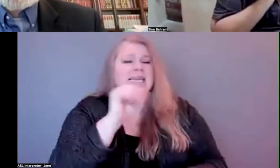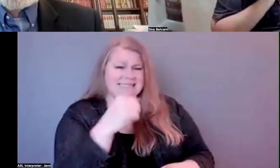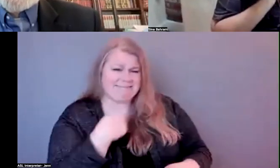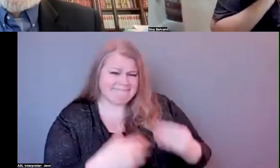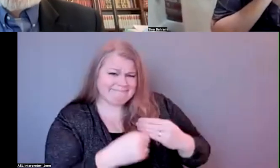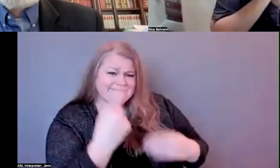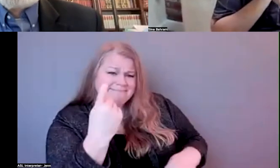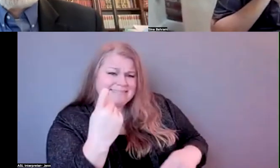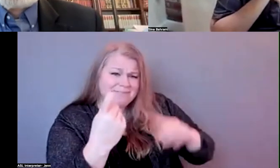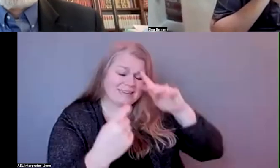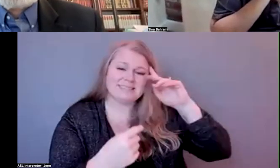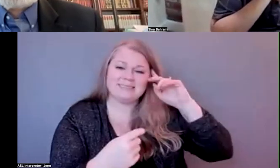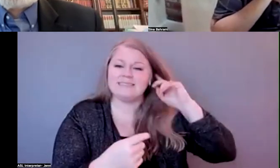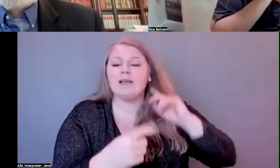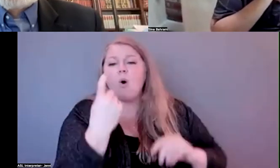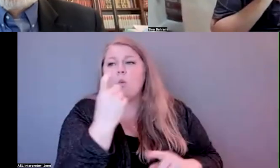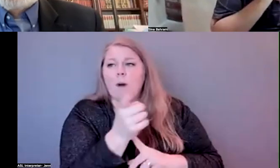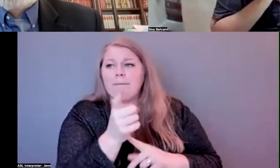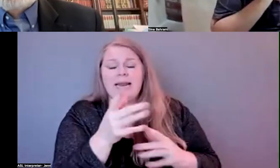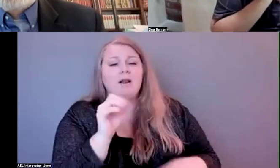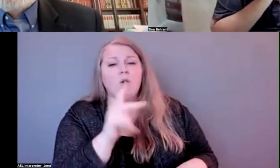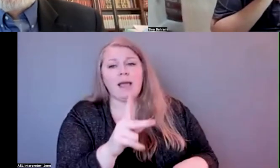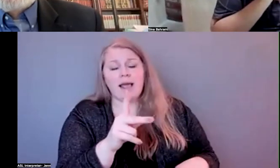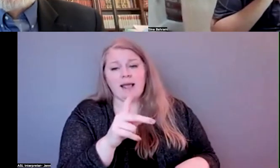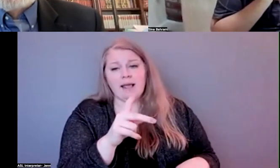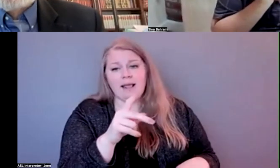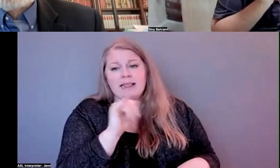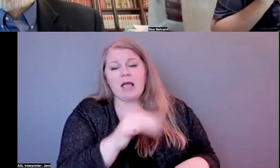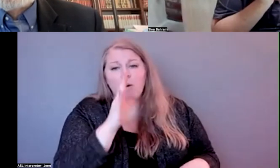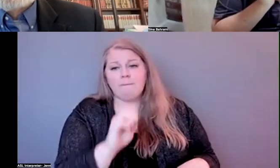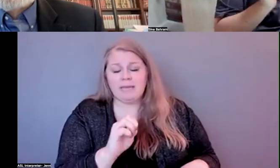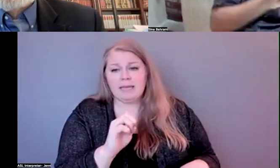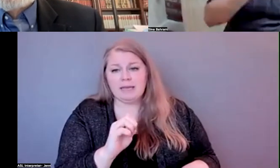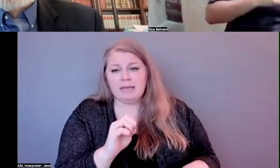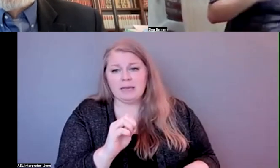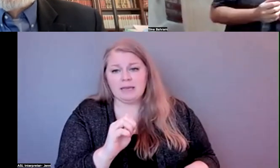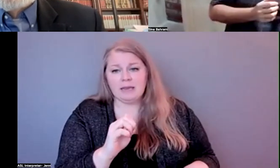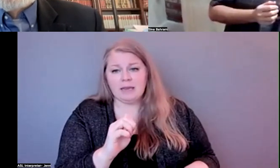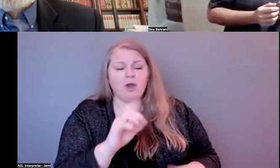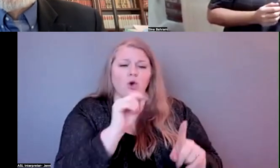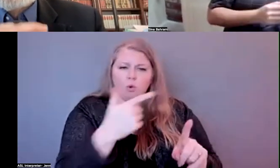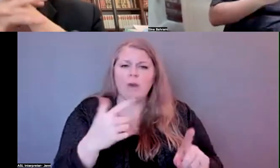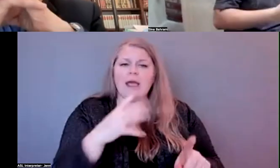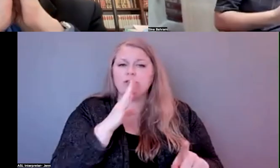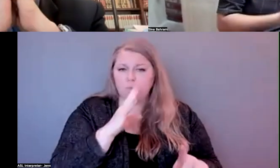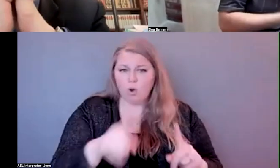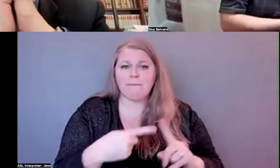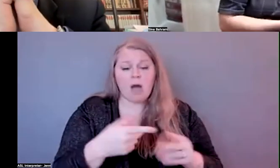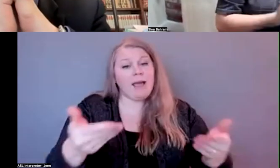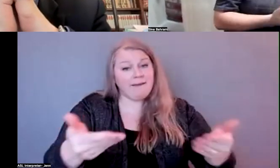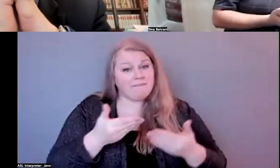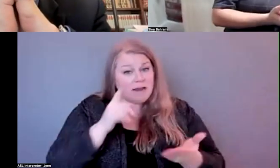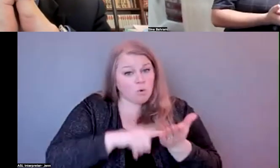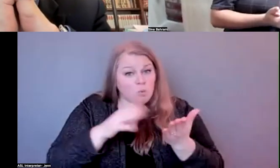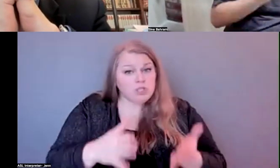thing, if we got just 1 minute, which would be that Greg spoke about inviting researchers